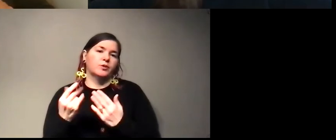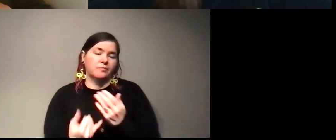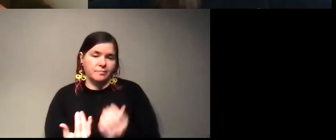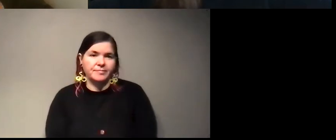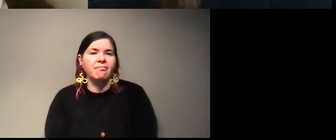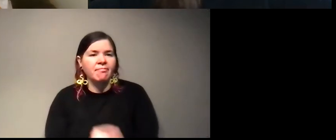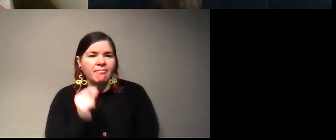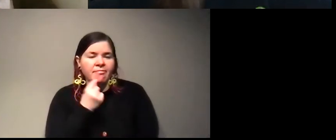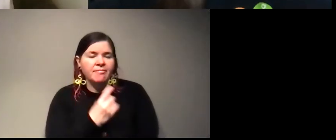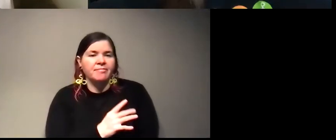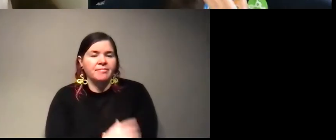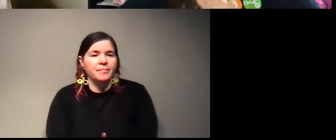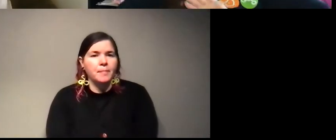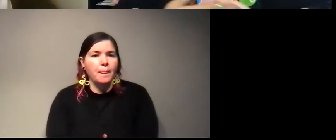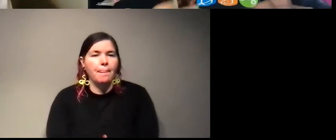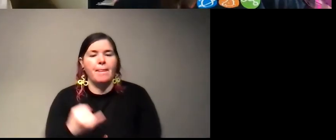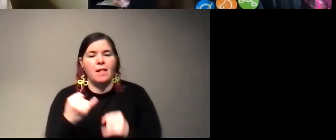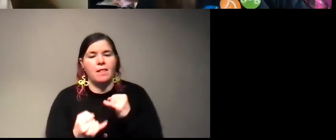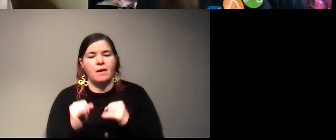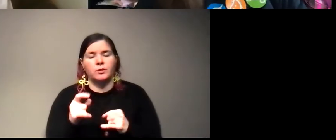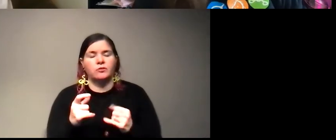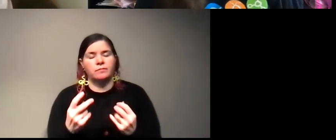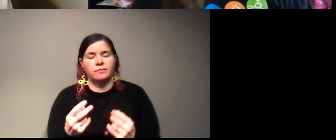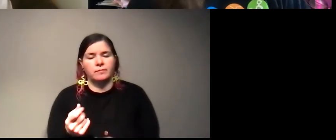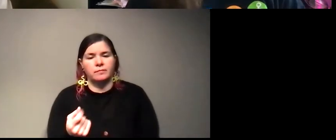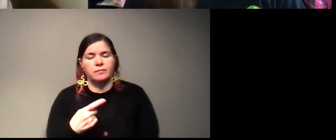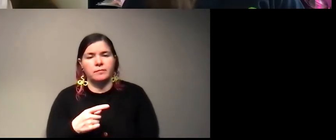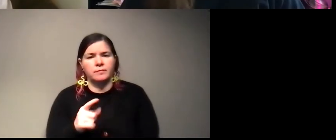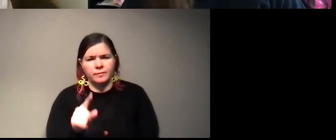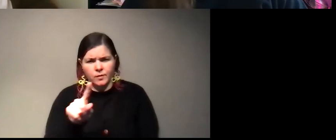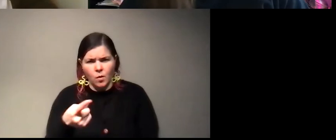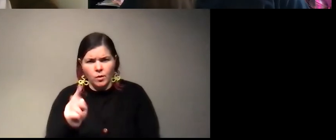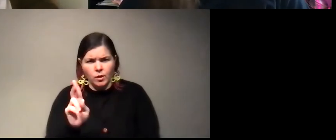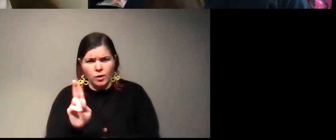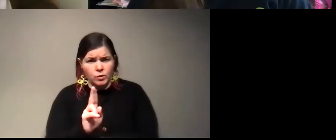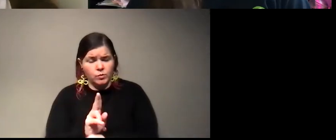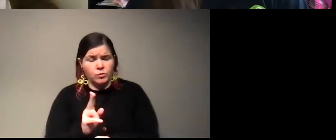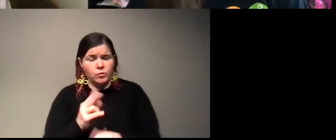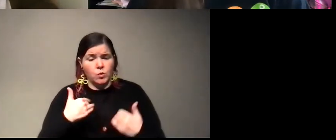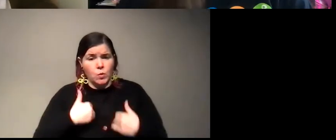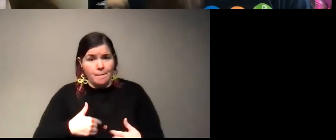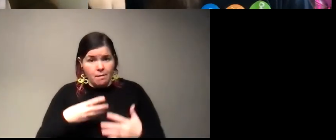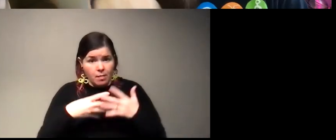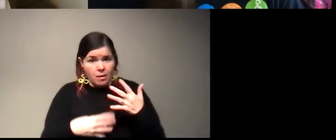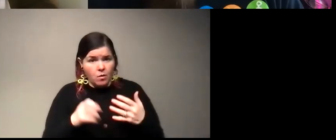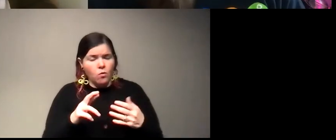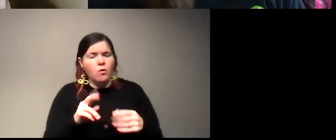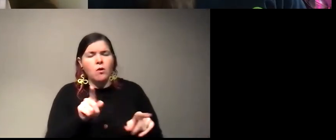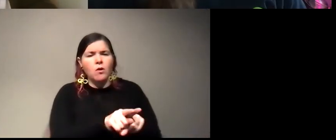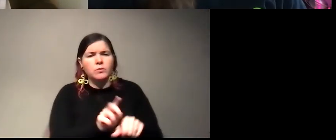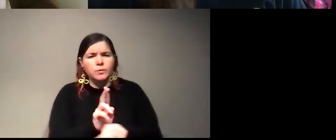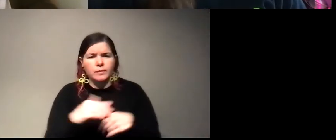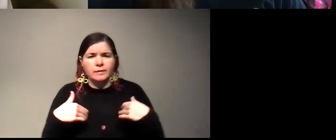Awesome. Last question from the audience. Do you only use human blood or do you also use animal blood to do